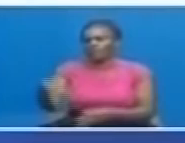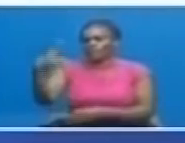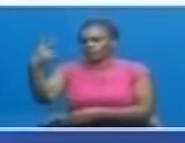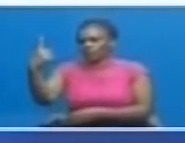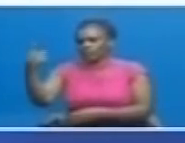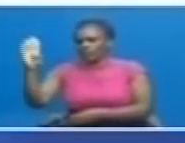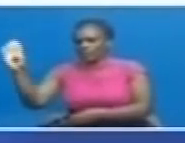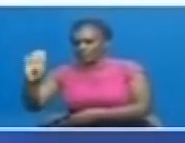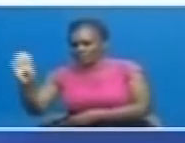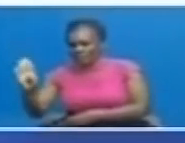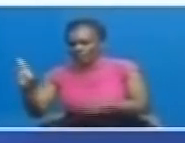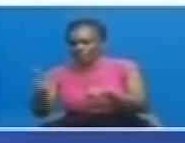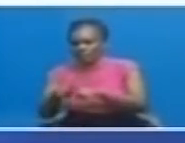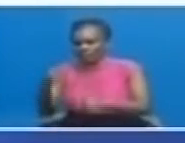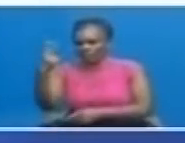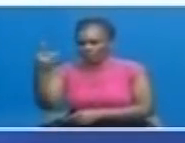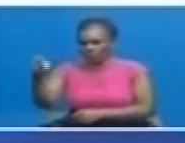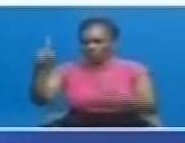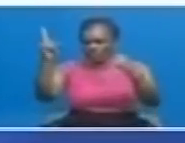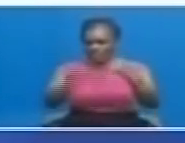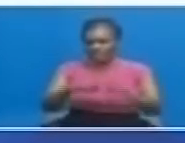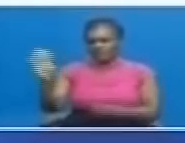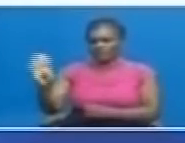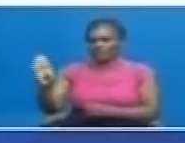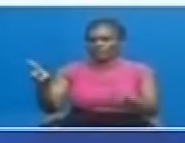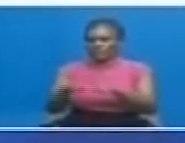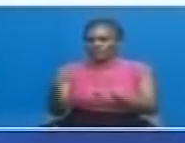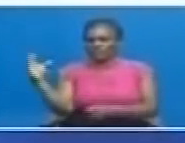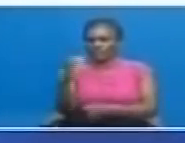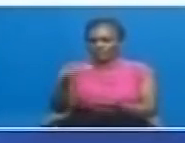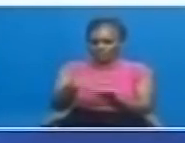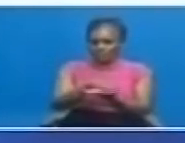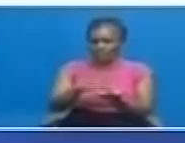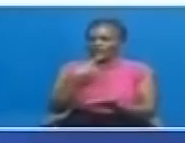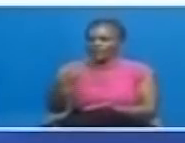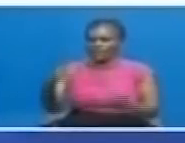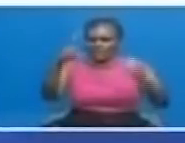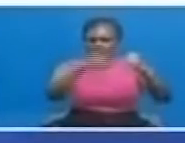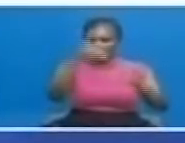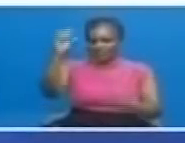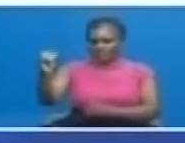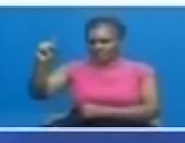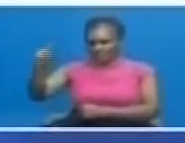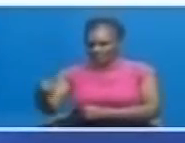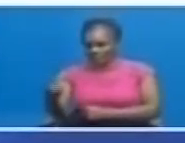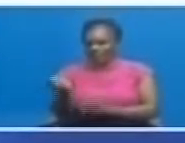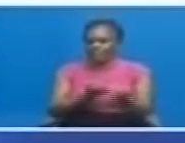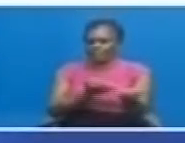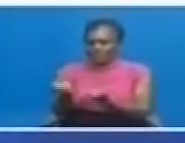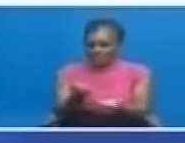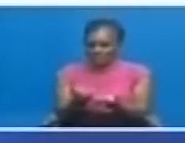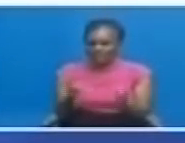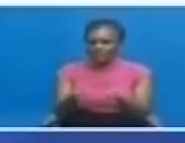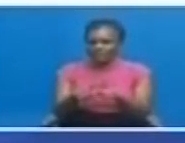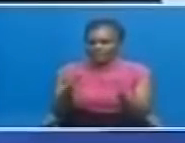billion shillings, net assets of 2.6 billion shillings, and a customer base of 170,000. The bank's business model over